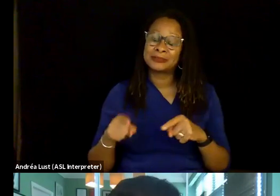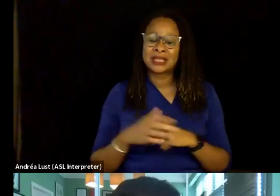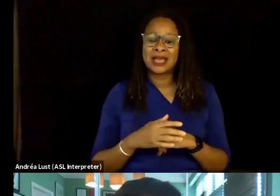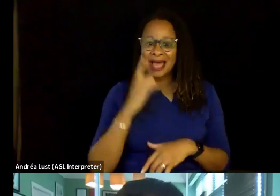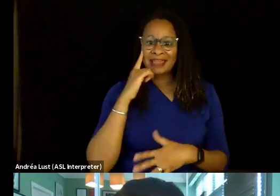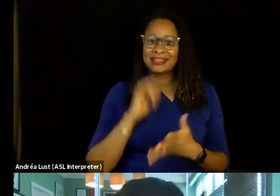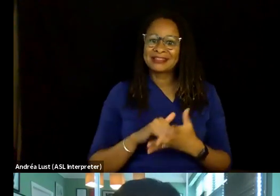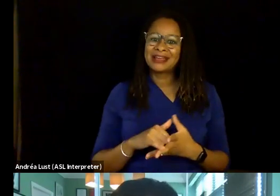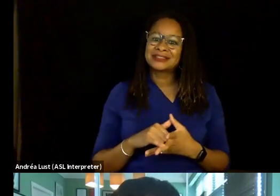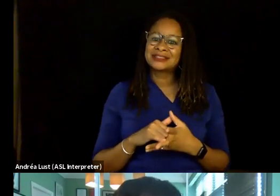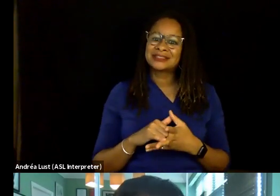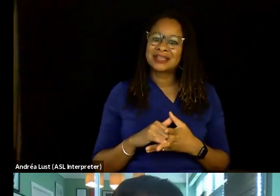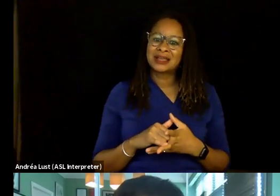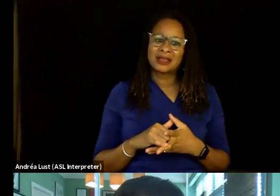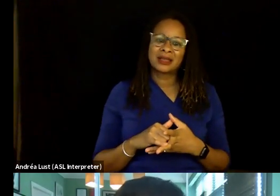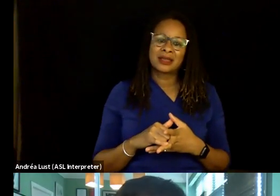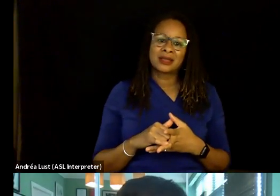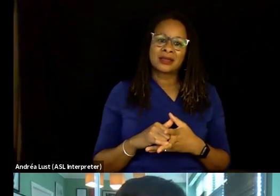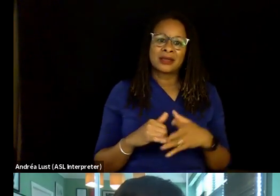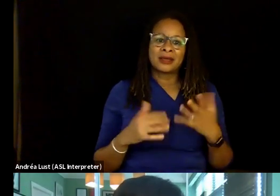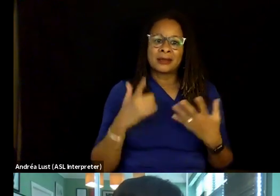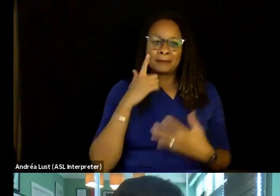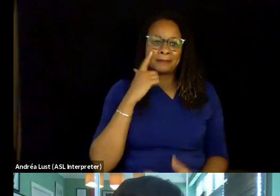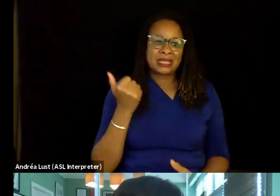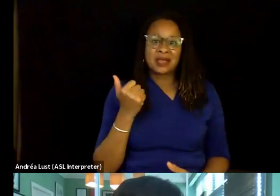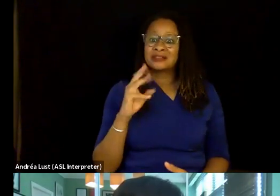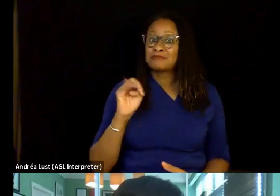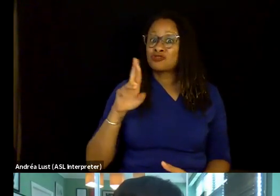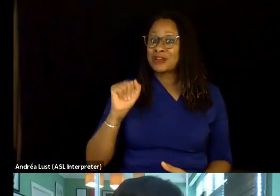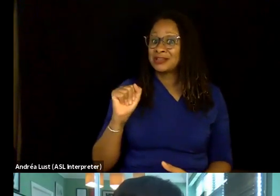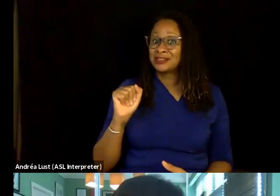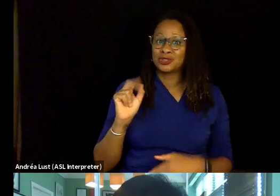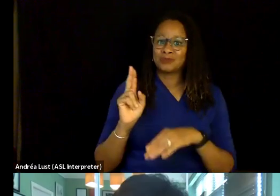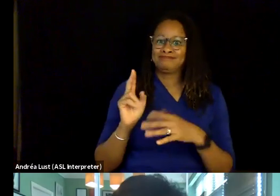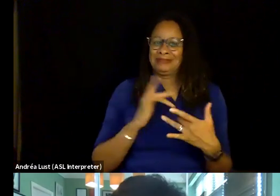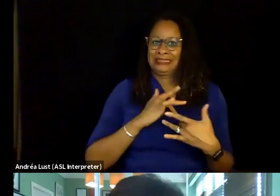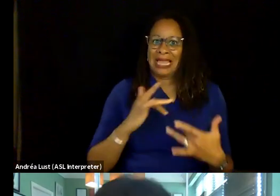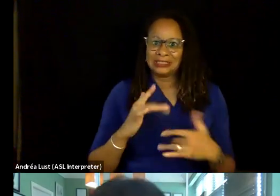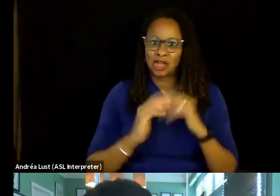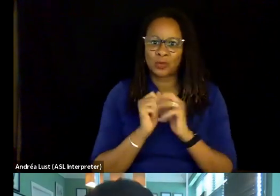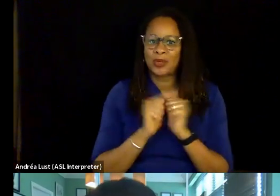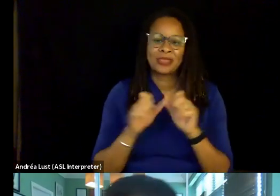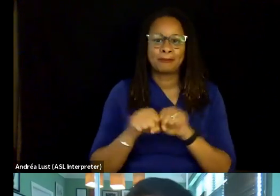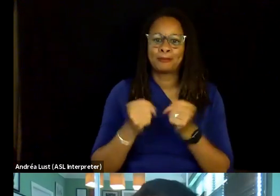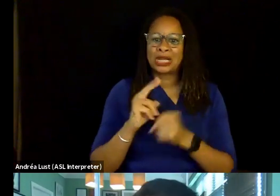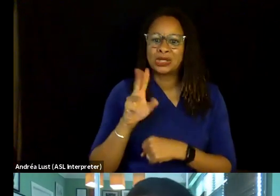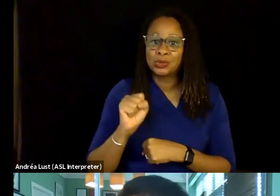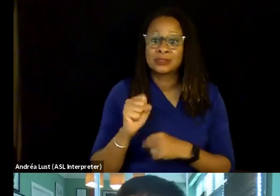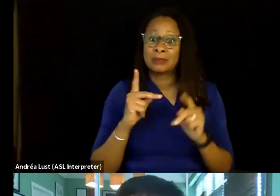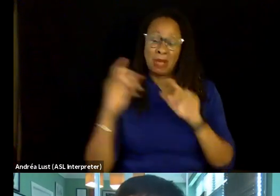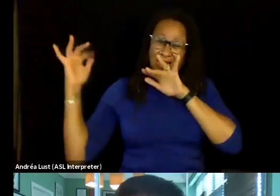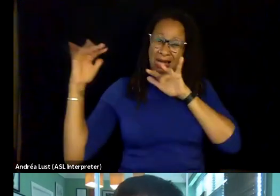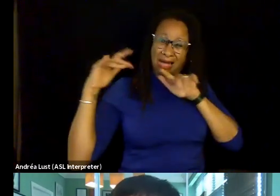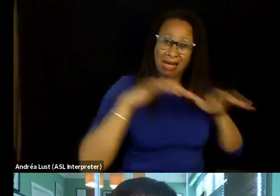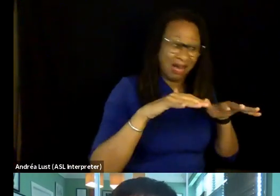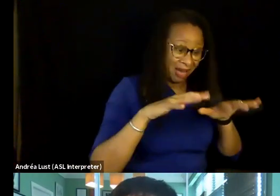what caught you by surprise, because you're used to breaking news, right? You're used to news groups coming in and